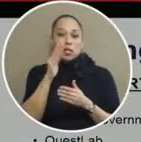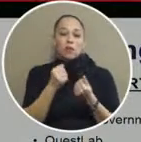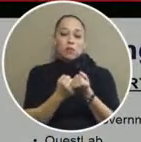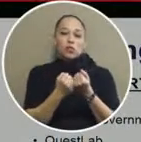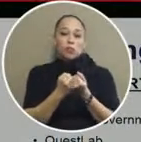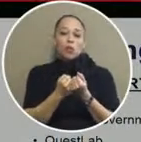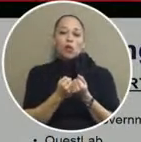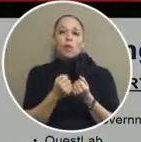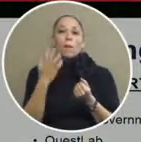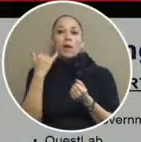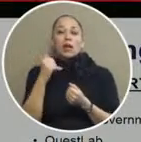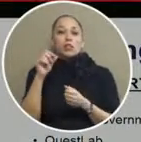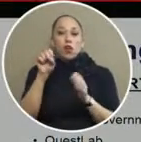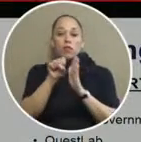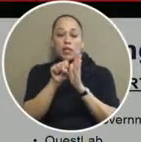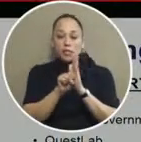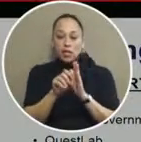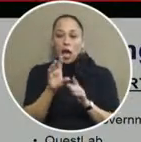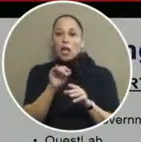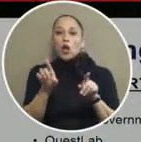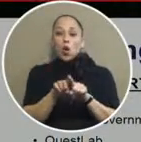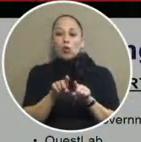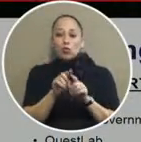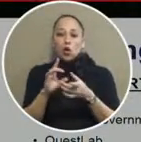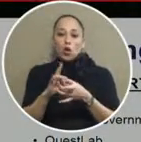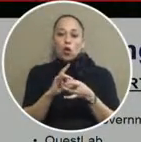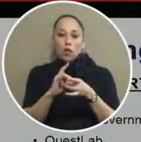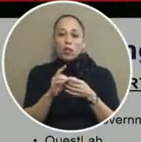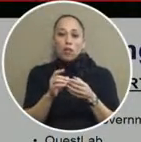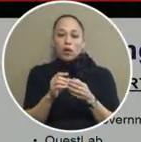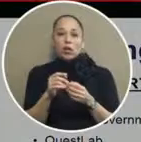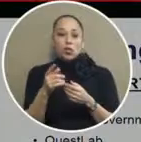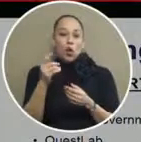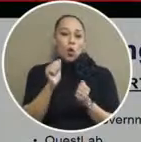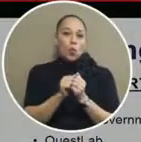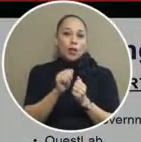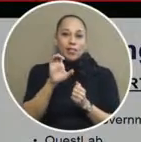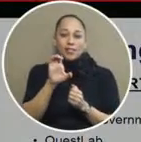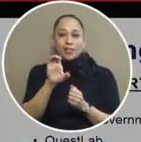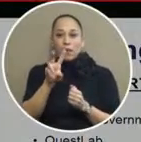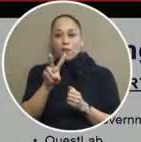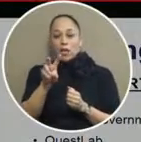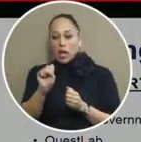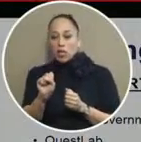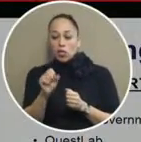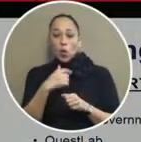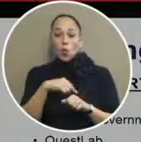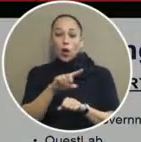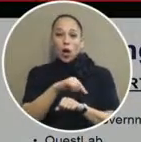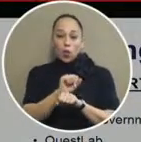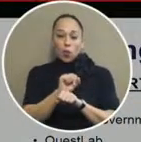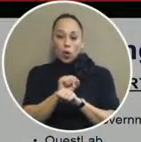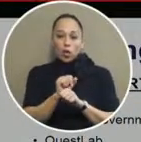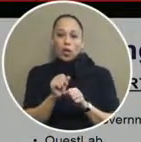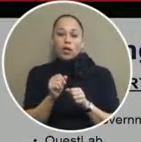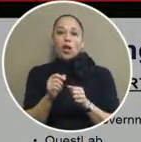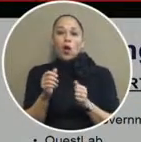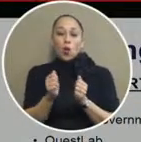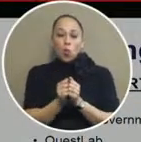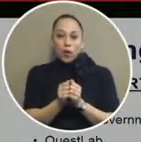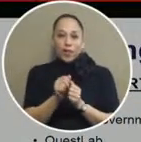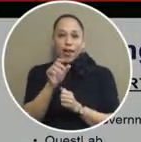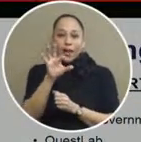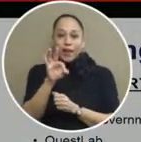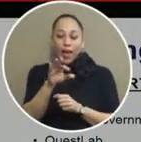by the state. We also have a collaboration that's been recently established with CVS. We're working in collaboration with